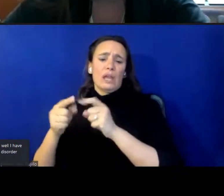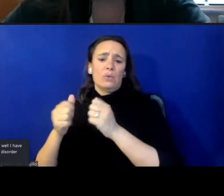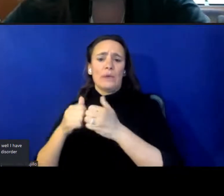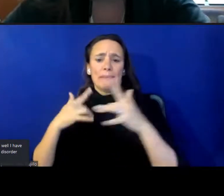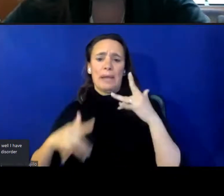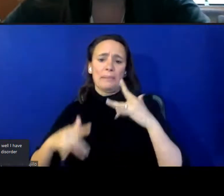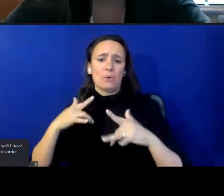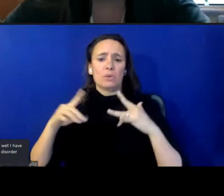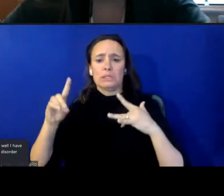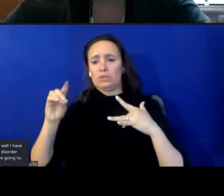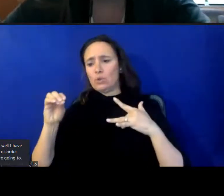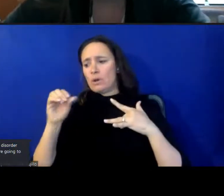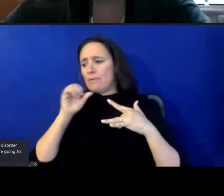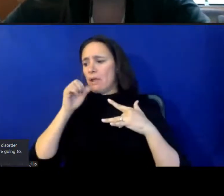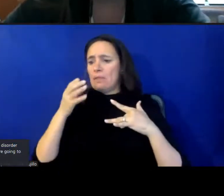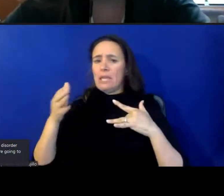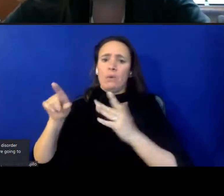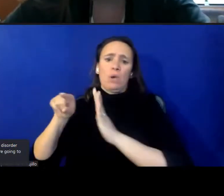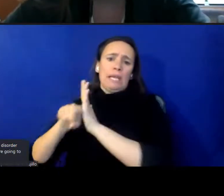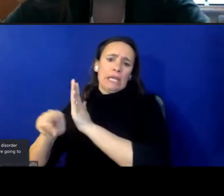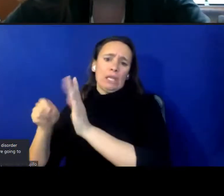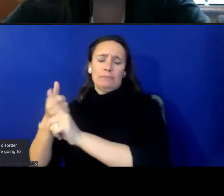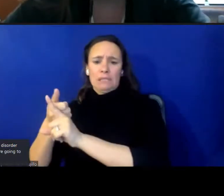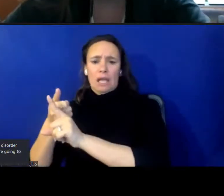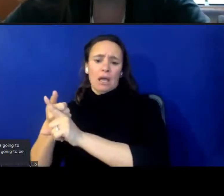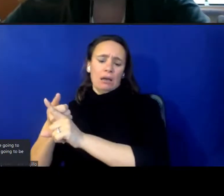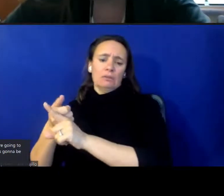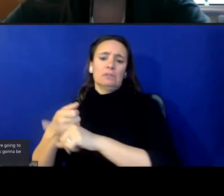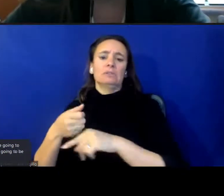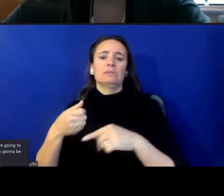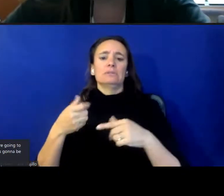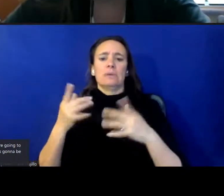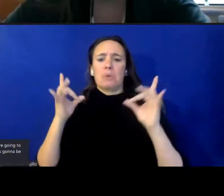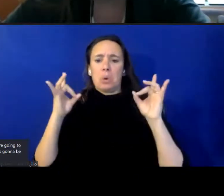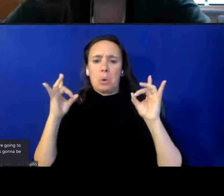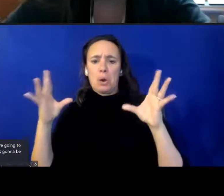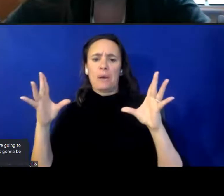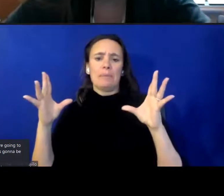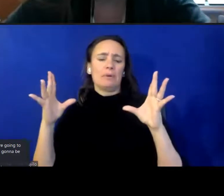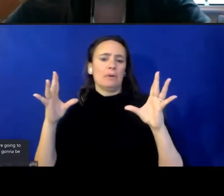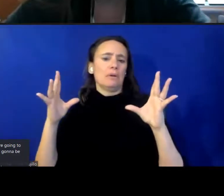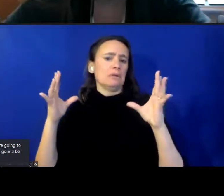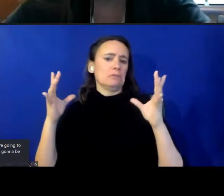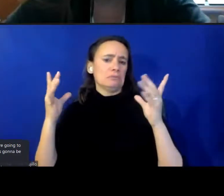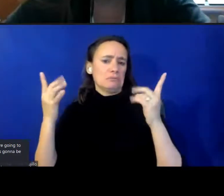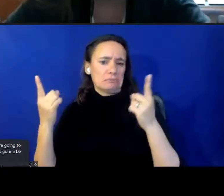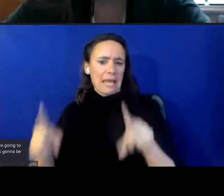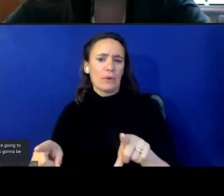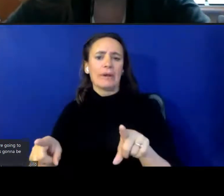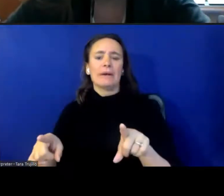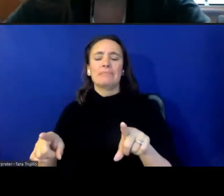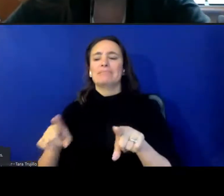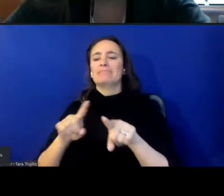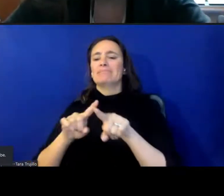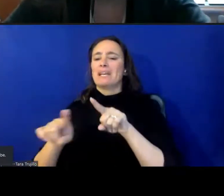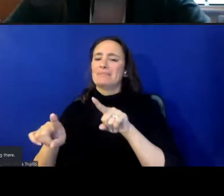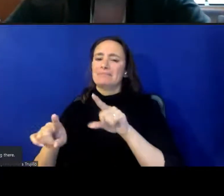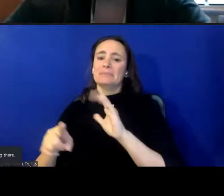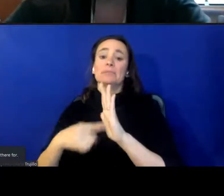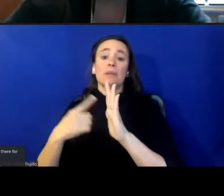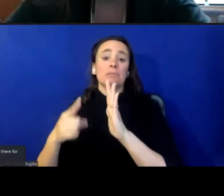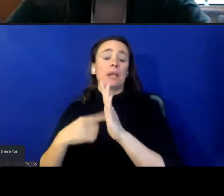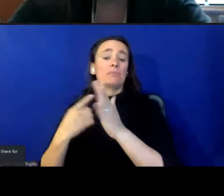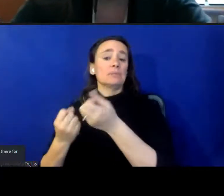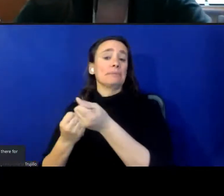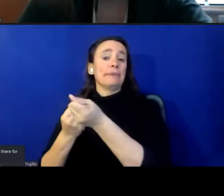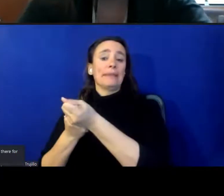them, they're going to kill themselves, or you know, there's going to be some horrible outcome. And I just think sometimes being there for somebody, and